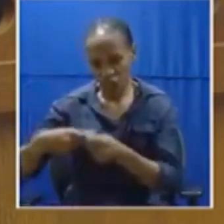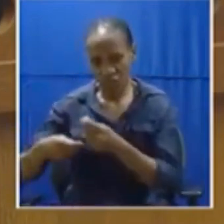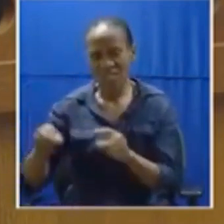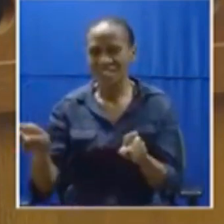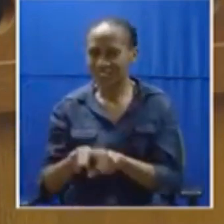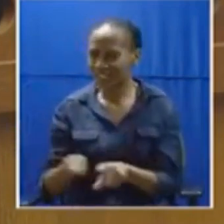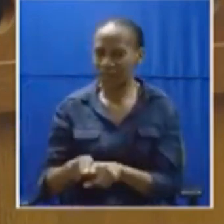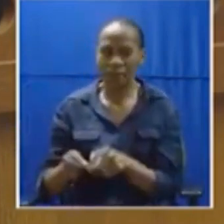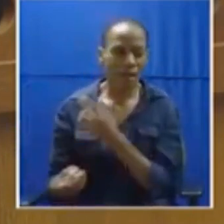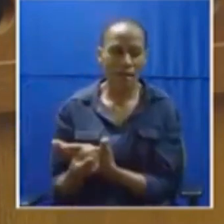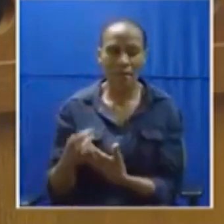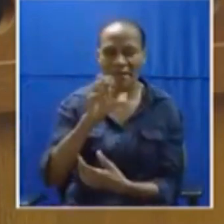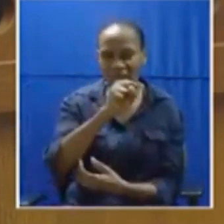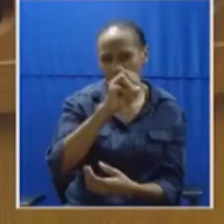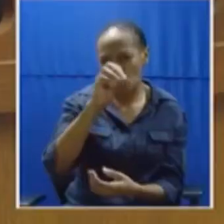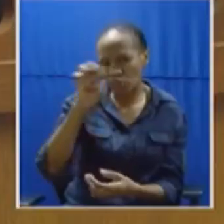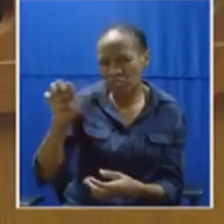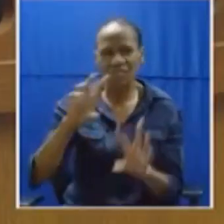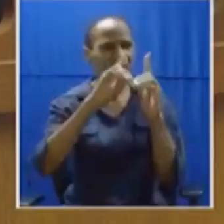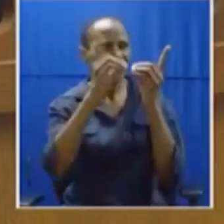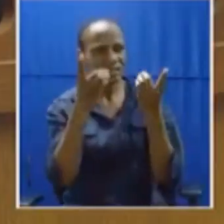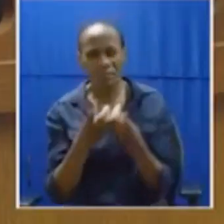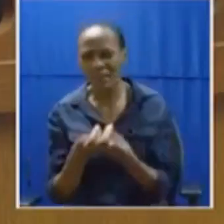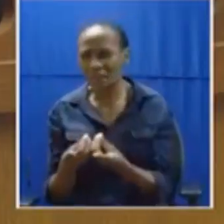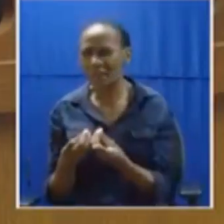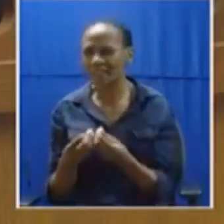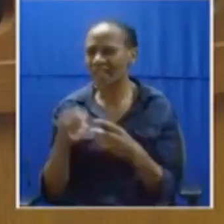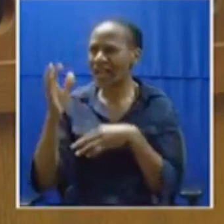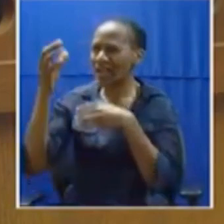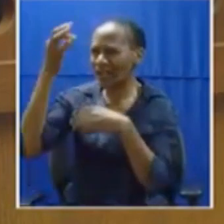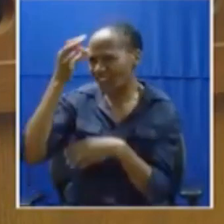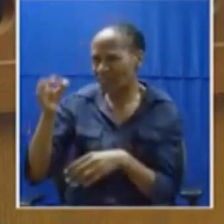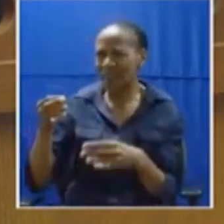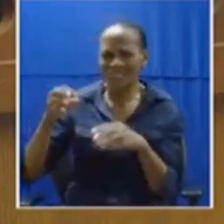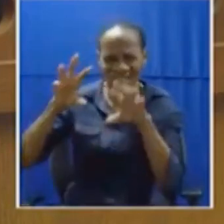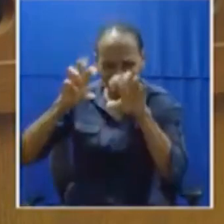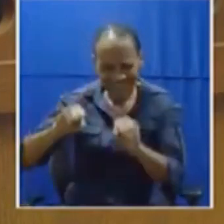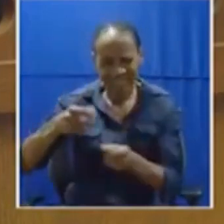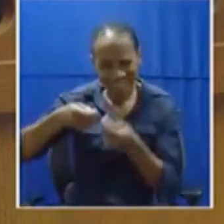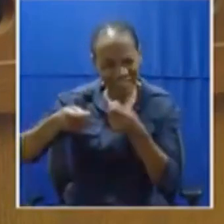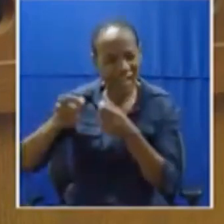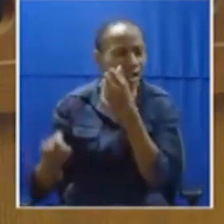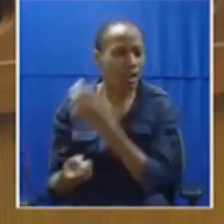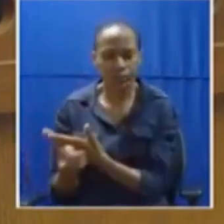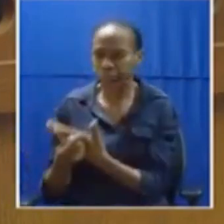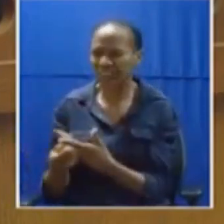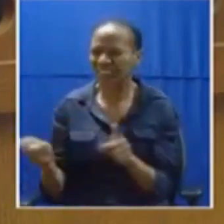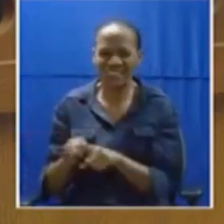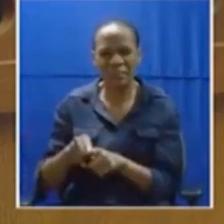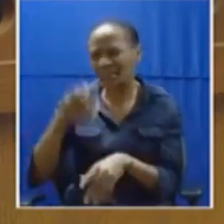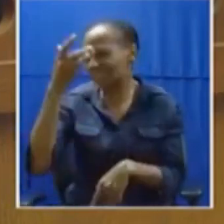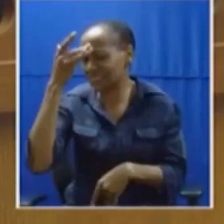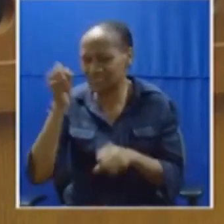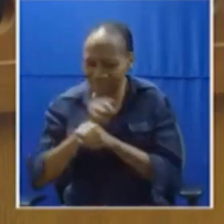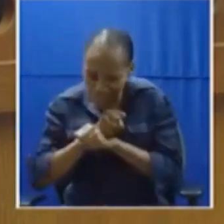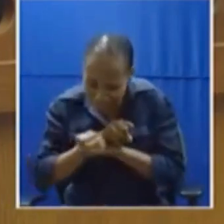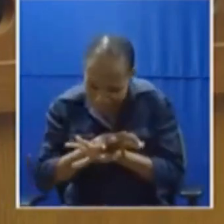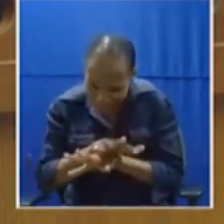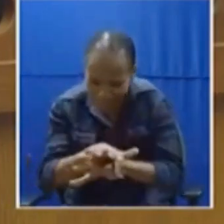all state departments, and every level of government. State capture is a disease that has infected the entire